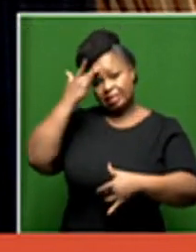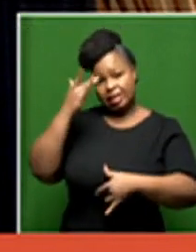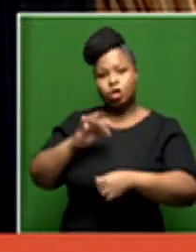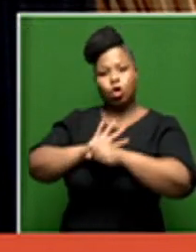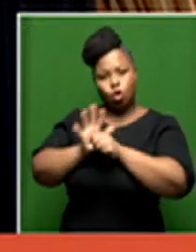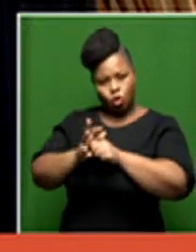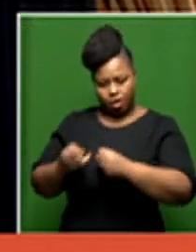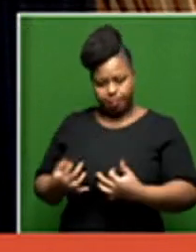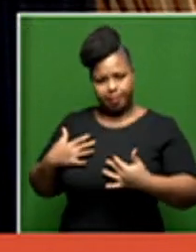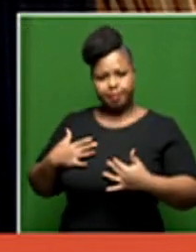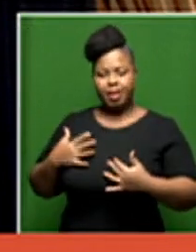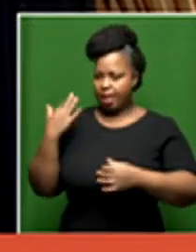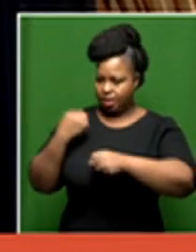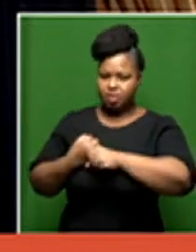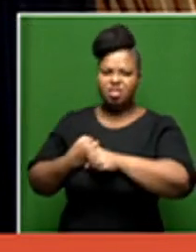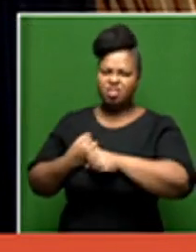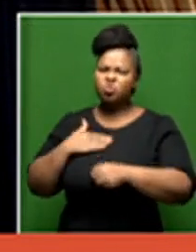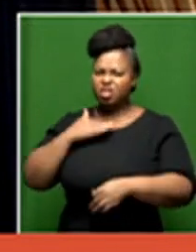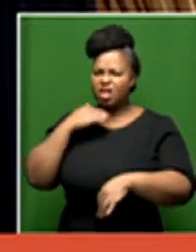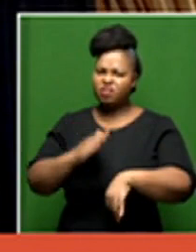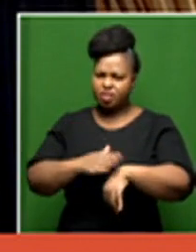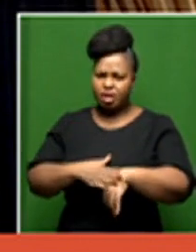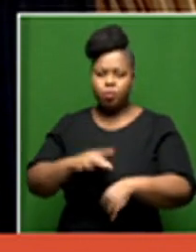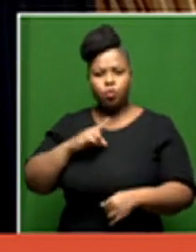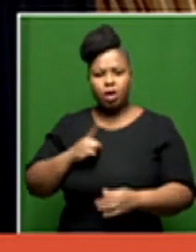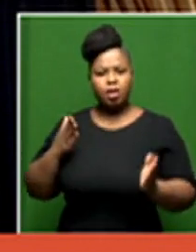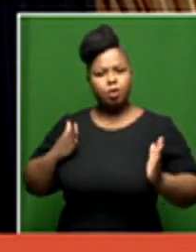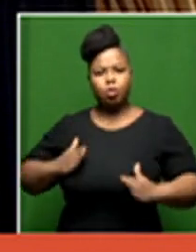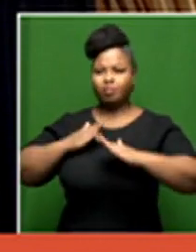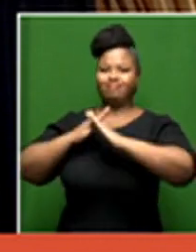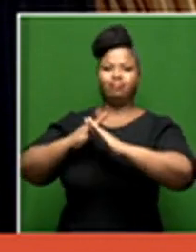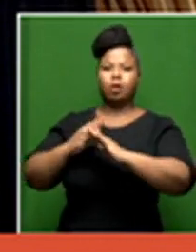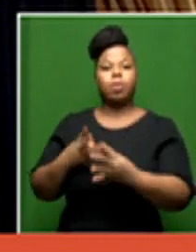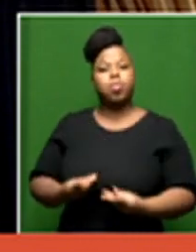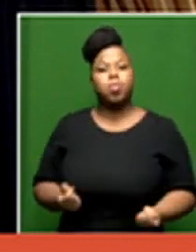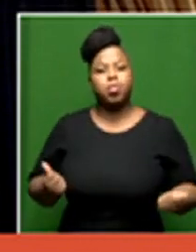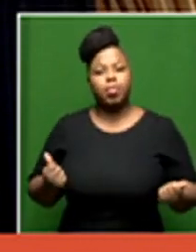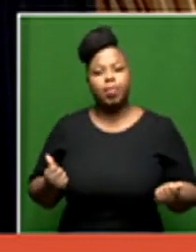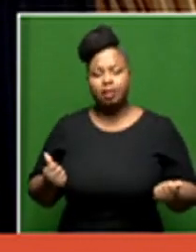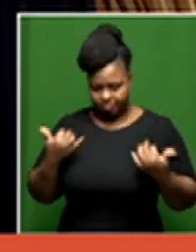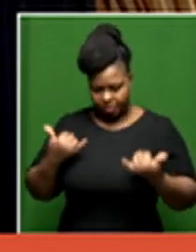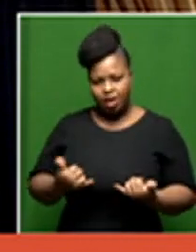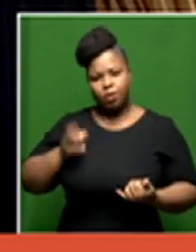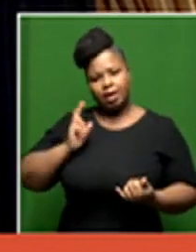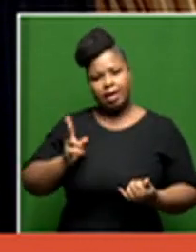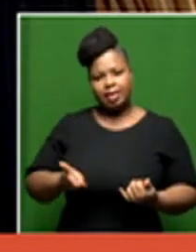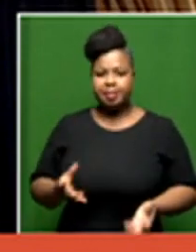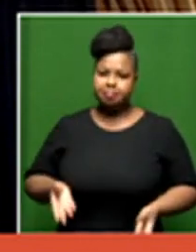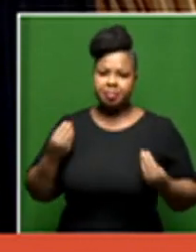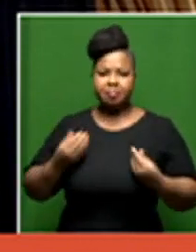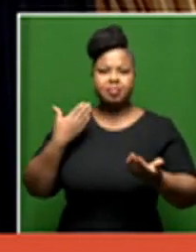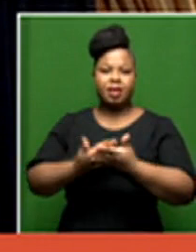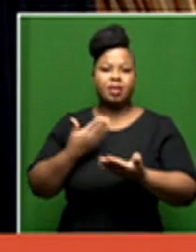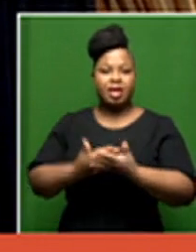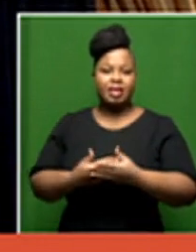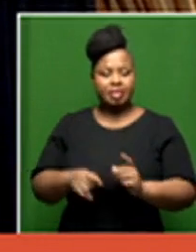had it last year, it's a significant amount of time. The antibodies most likely would have worn off by now. And so the person